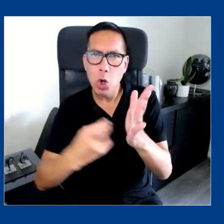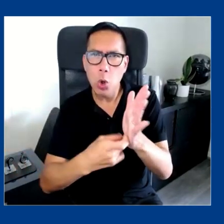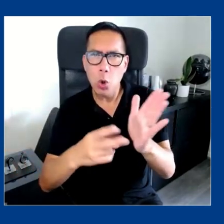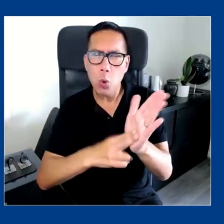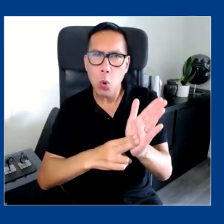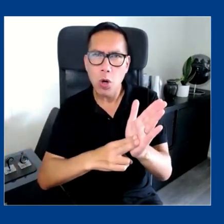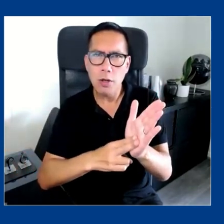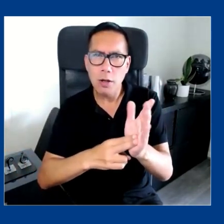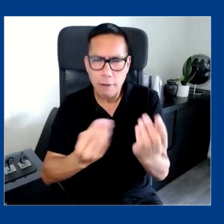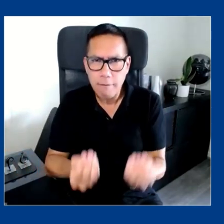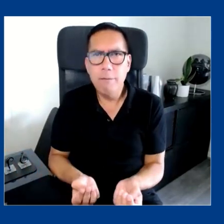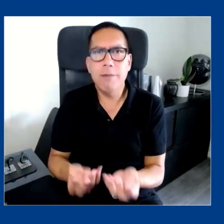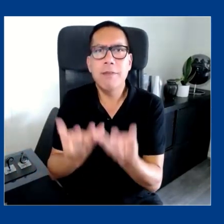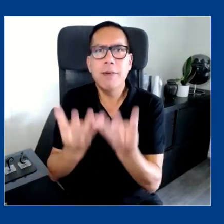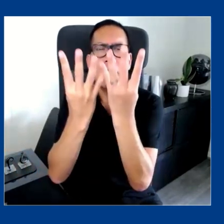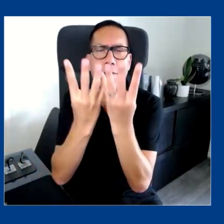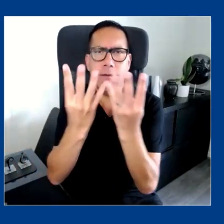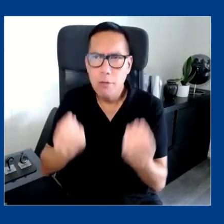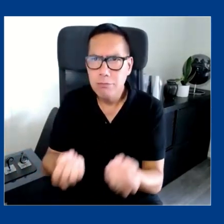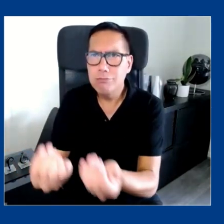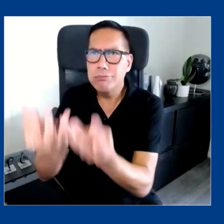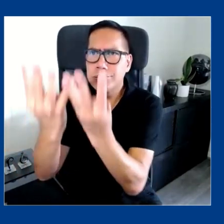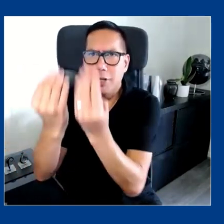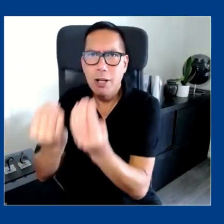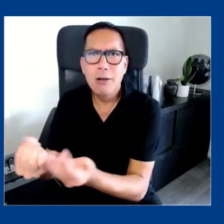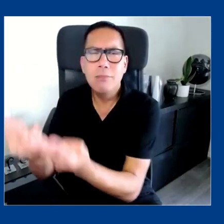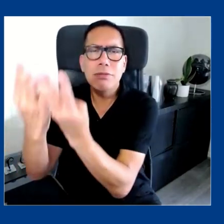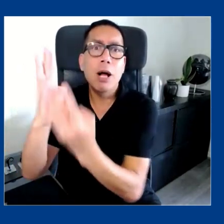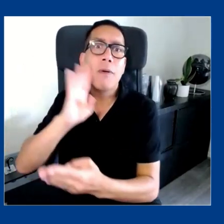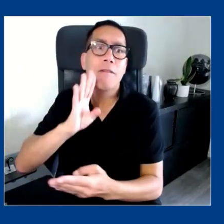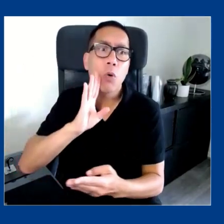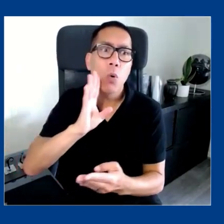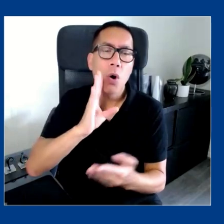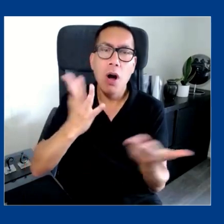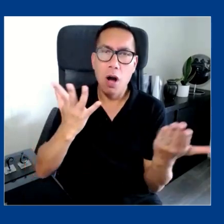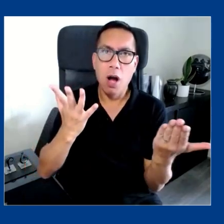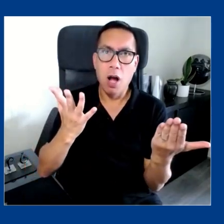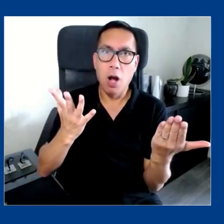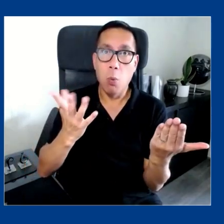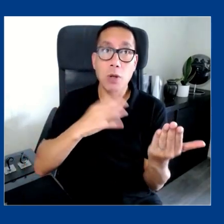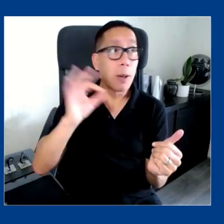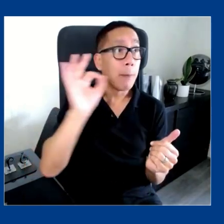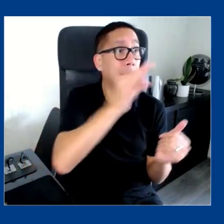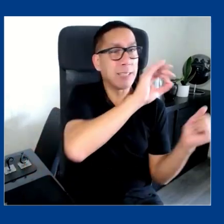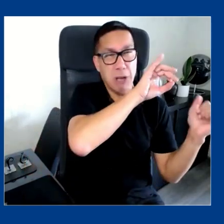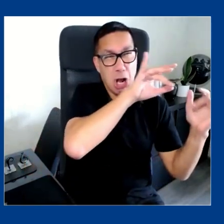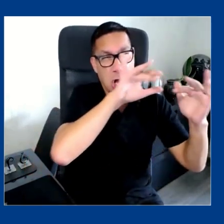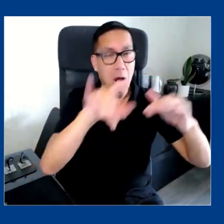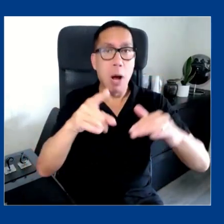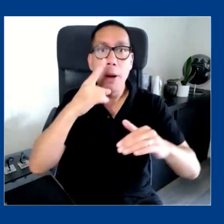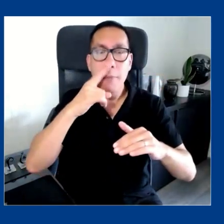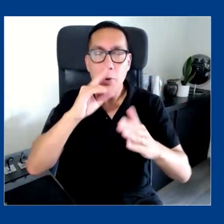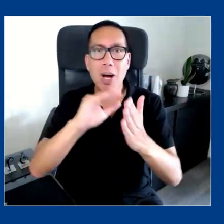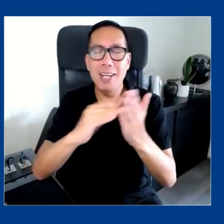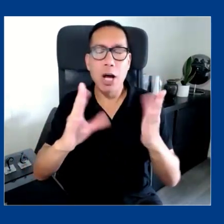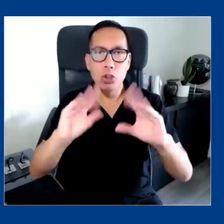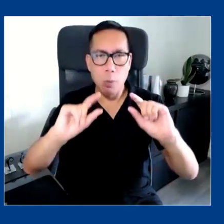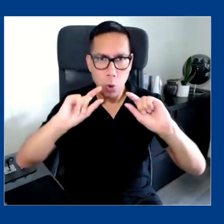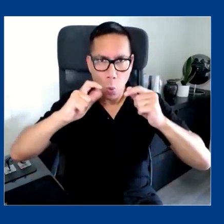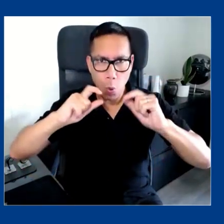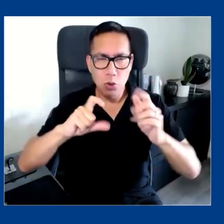grow, which attracted more bees, but people are not planting so much corn now. When did people stop planting the